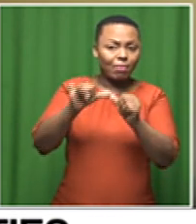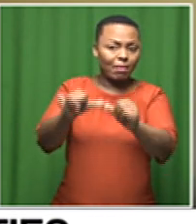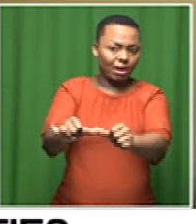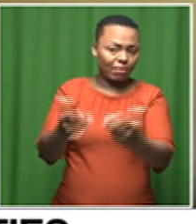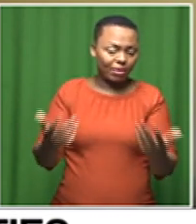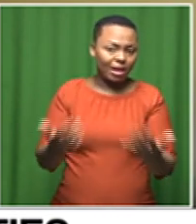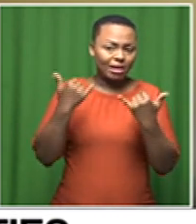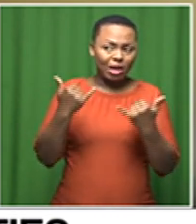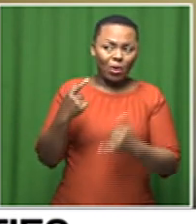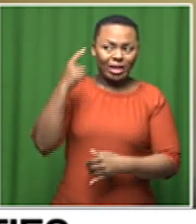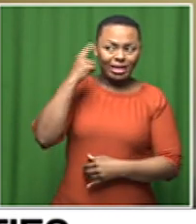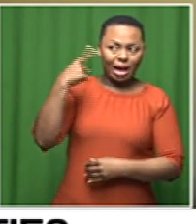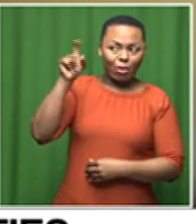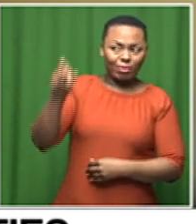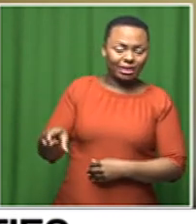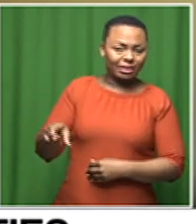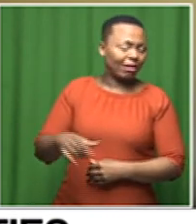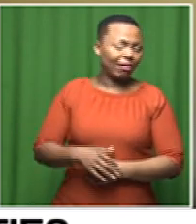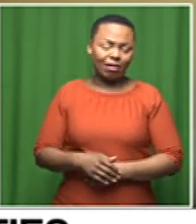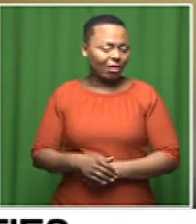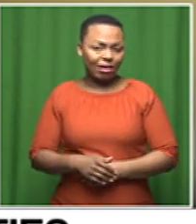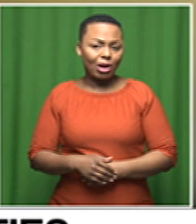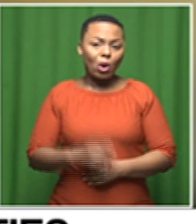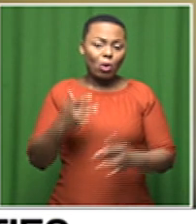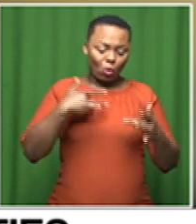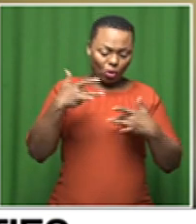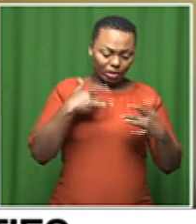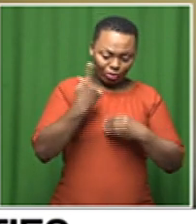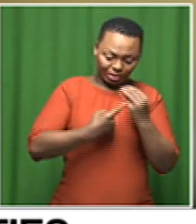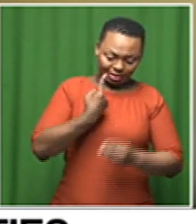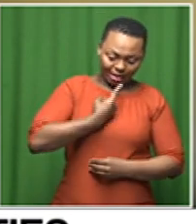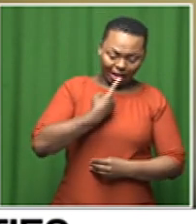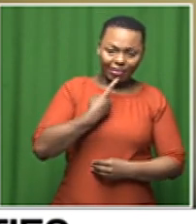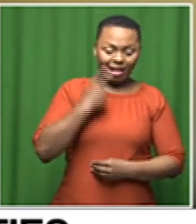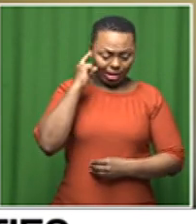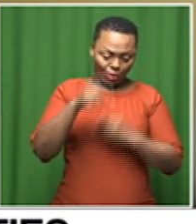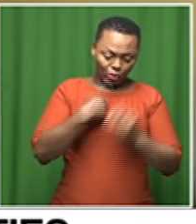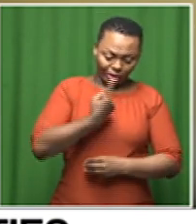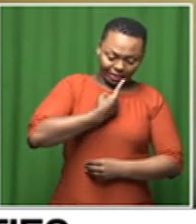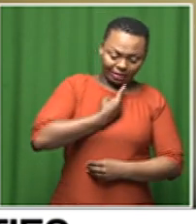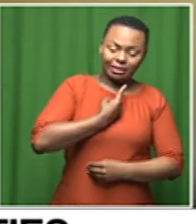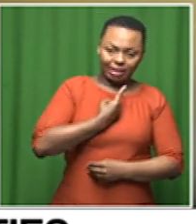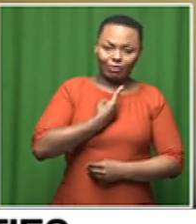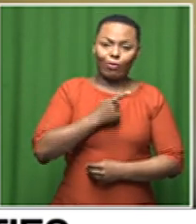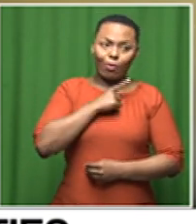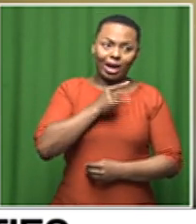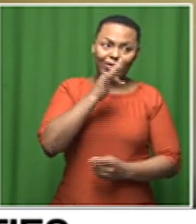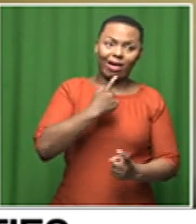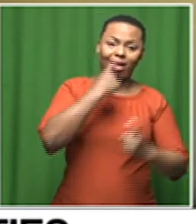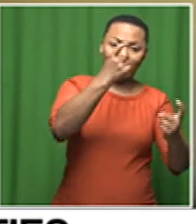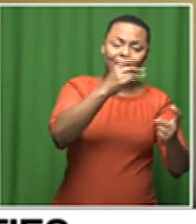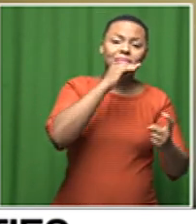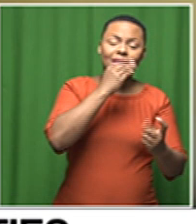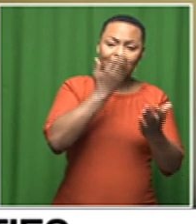to consider the personal aspect or that concern, but she's well within the rights to have lodged a complaint and at least lodged an